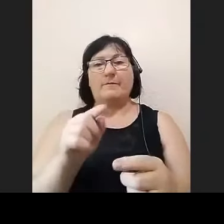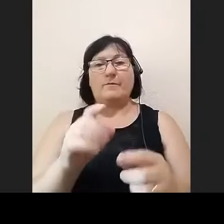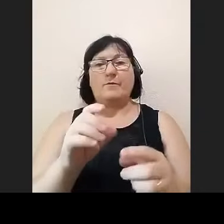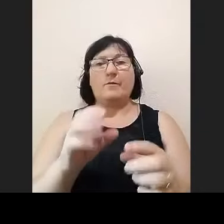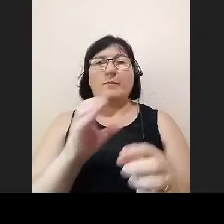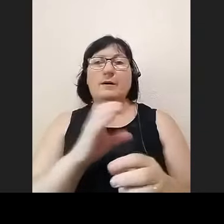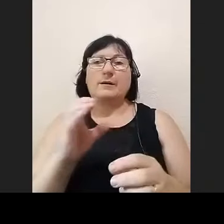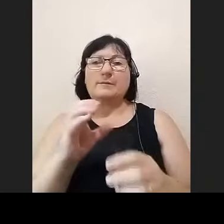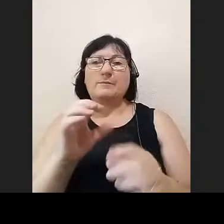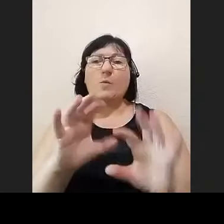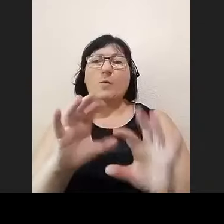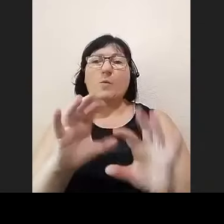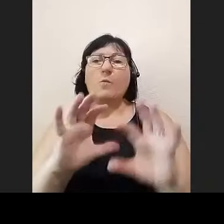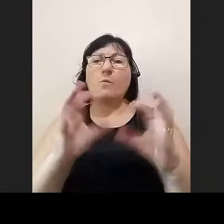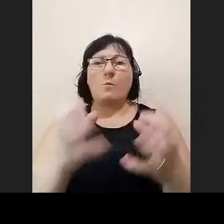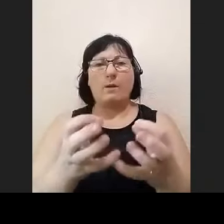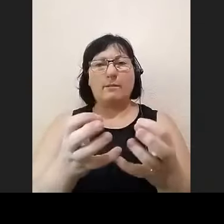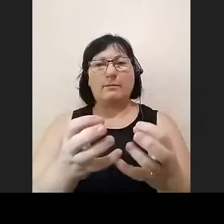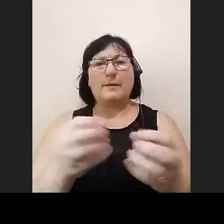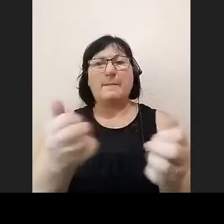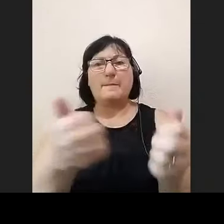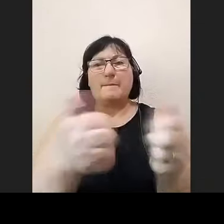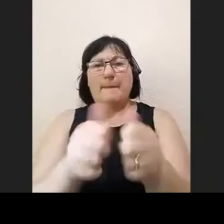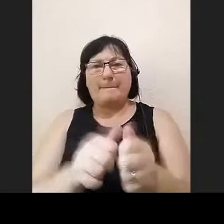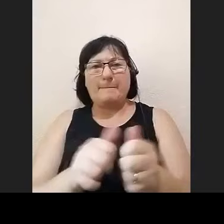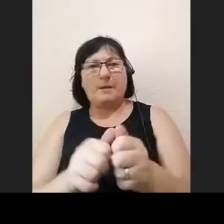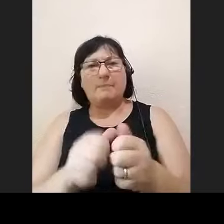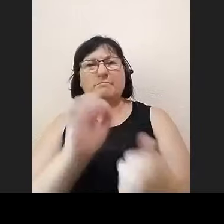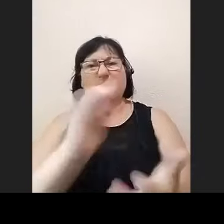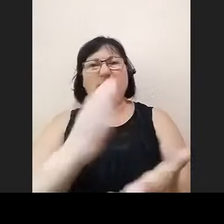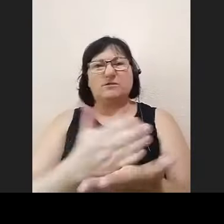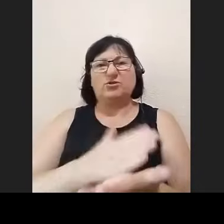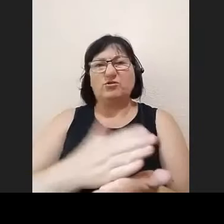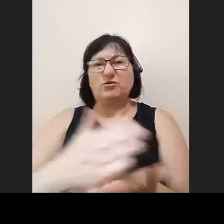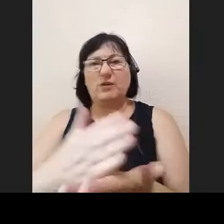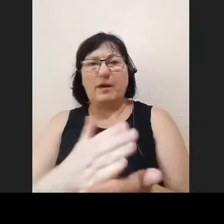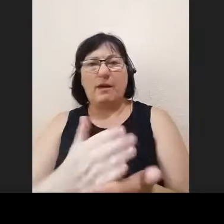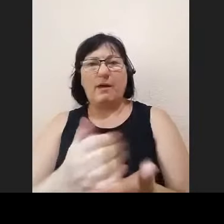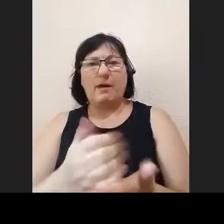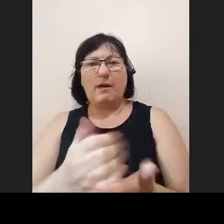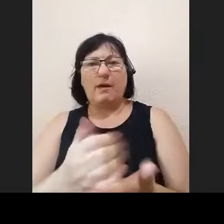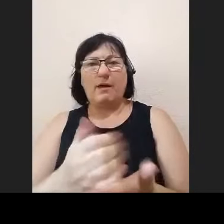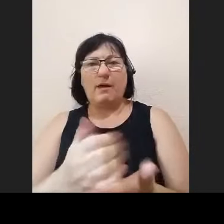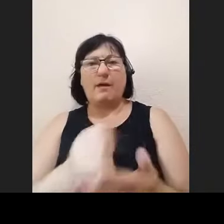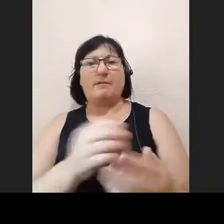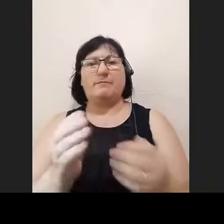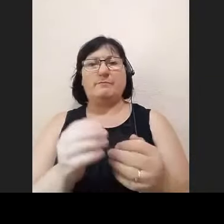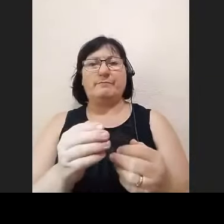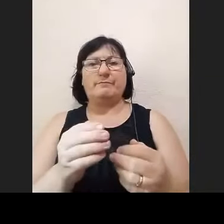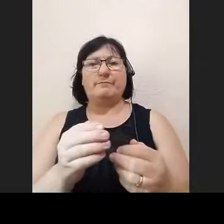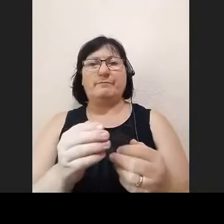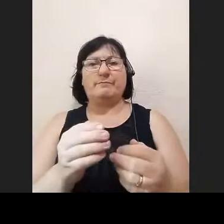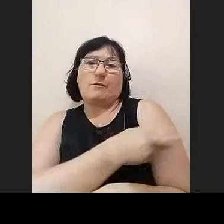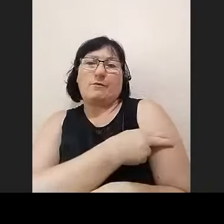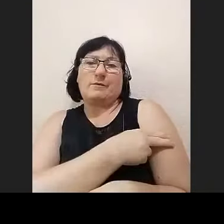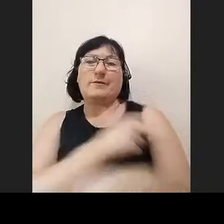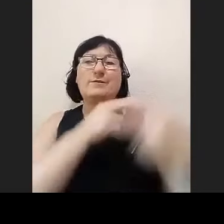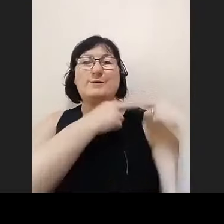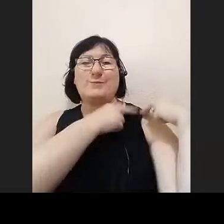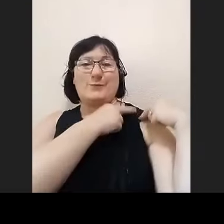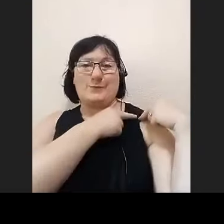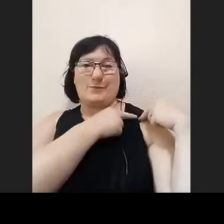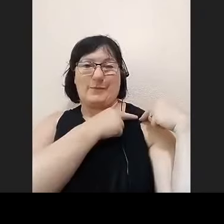its security responsibilities with the private sector, and at the same time rewards them with a number of